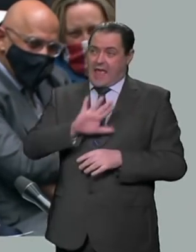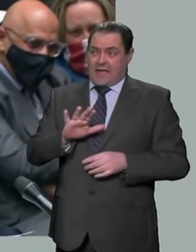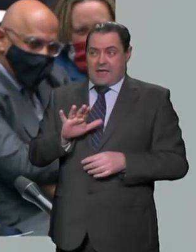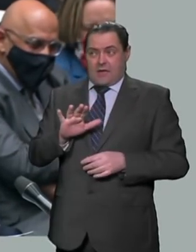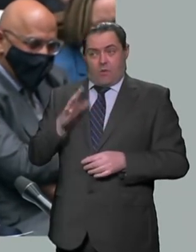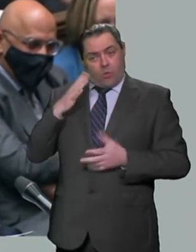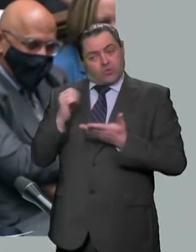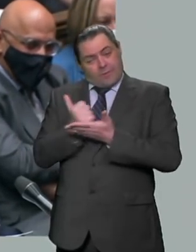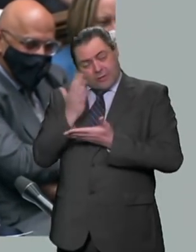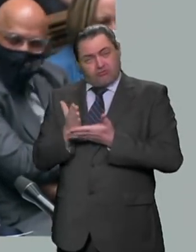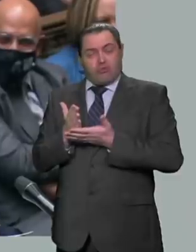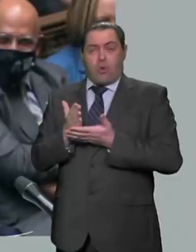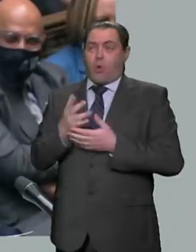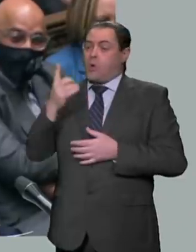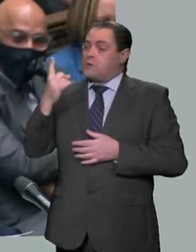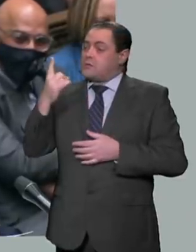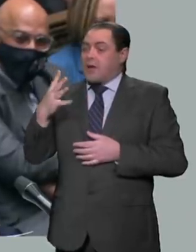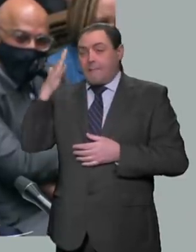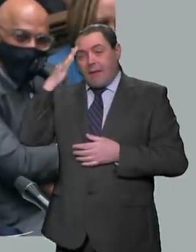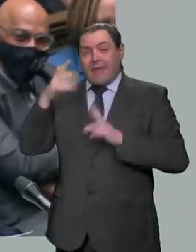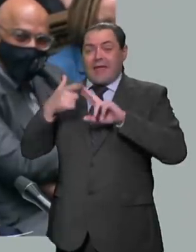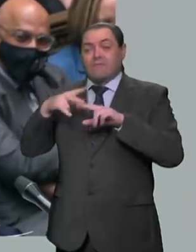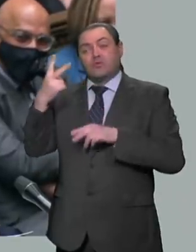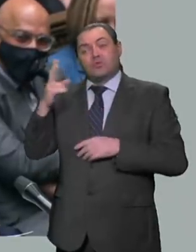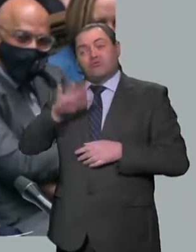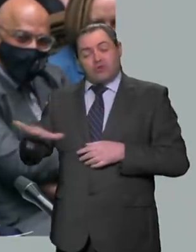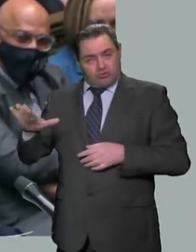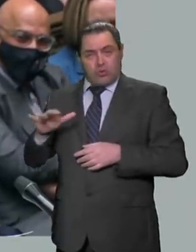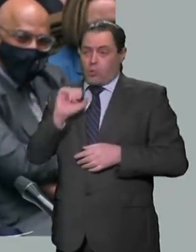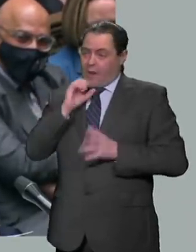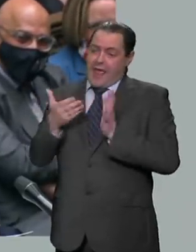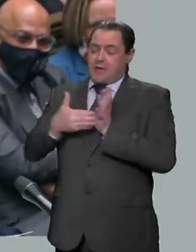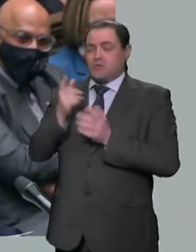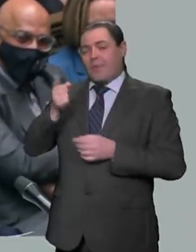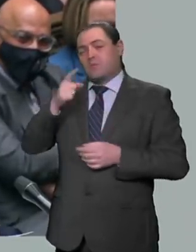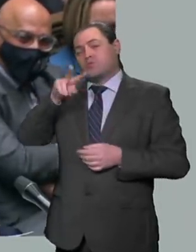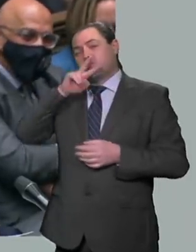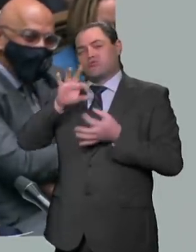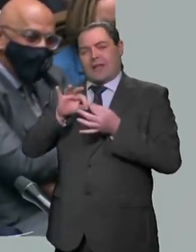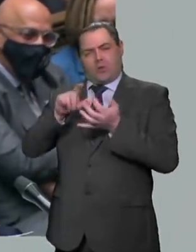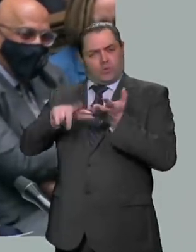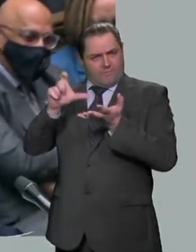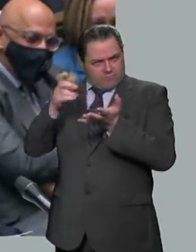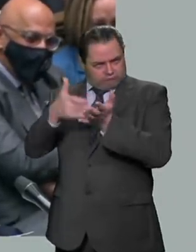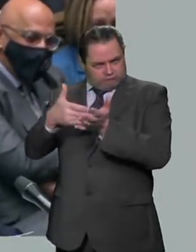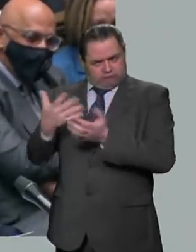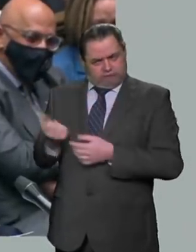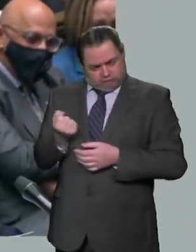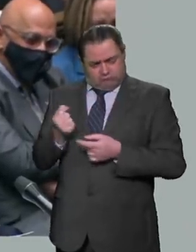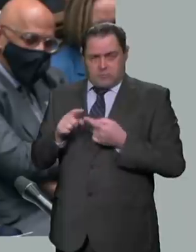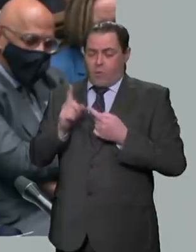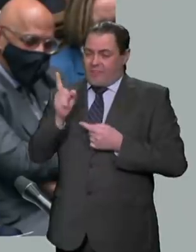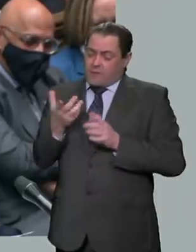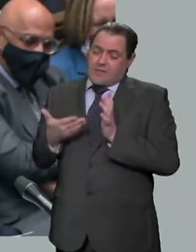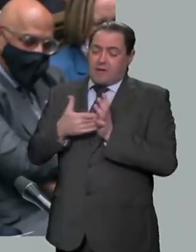that the single mother with 2 kids gets £1,200 more on universal credit, £1,000 more as a result